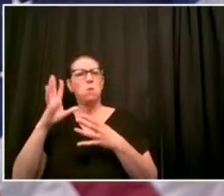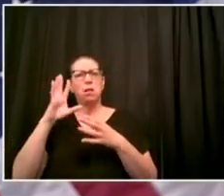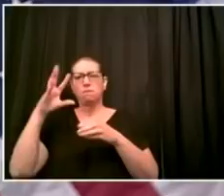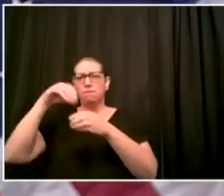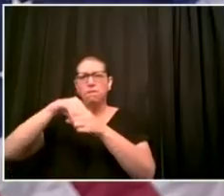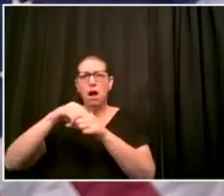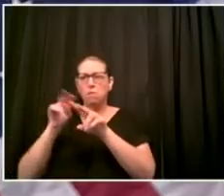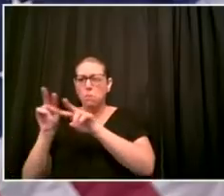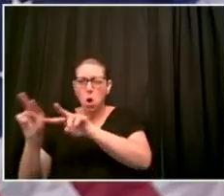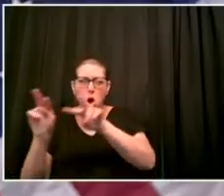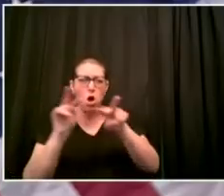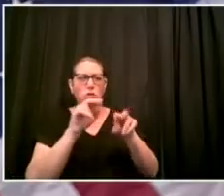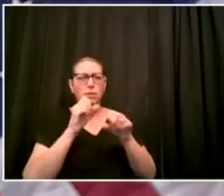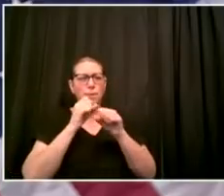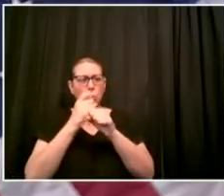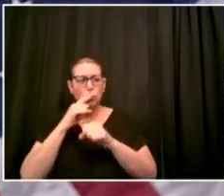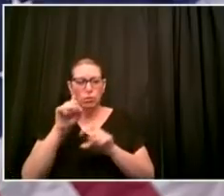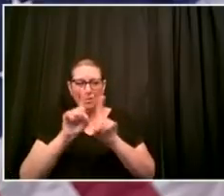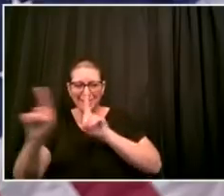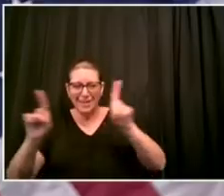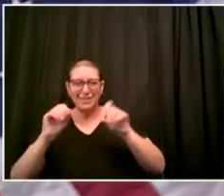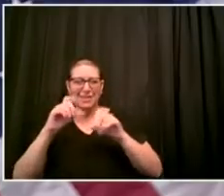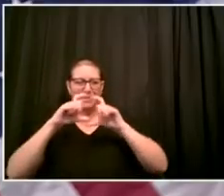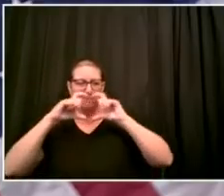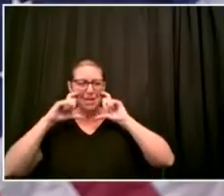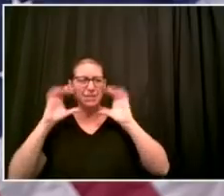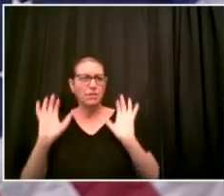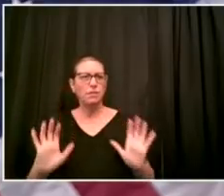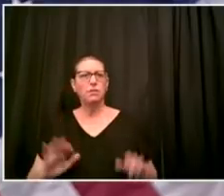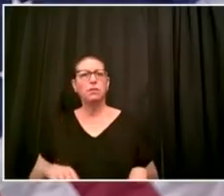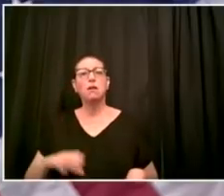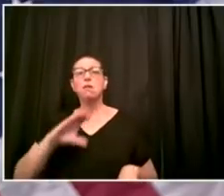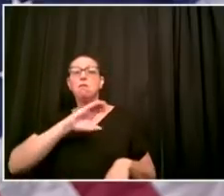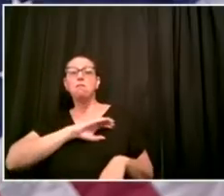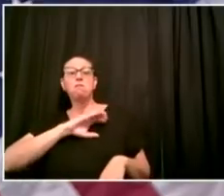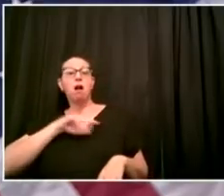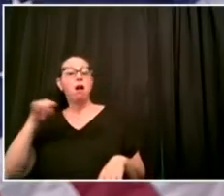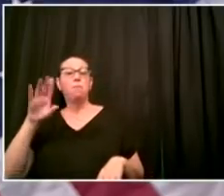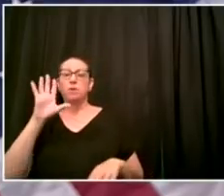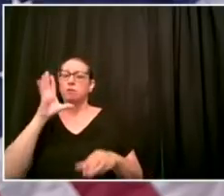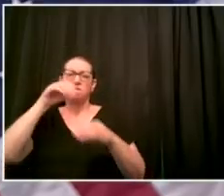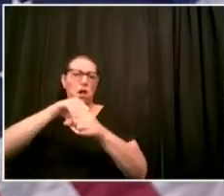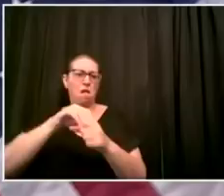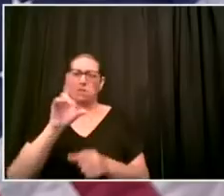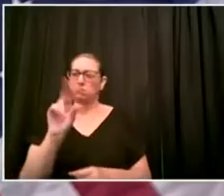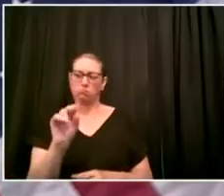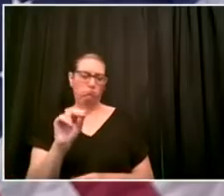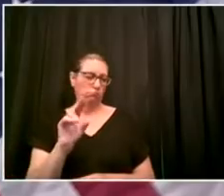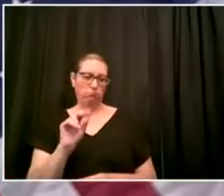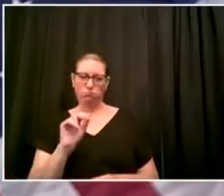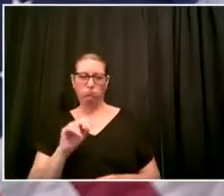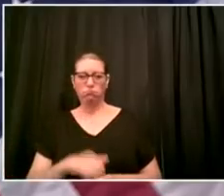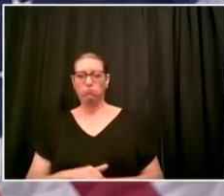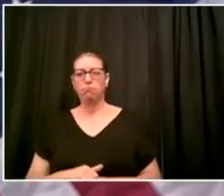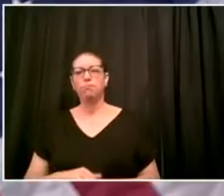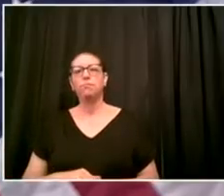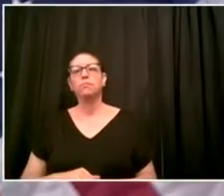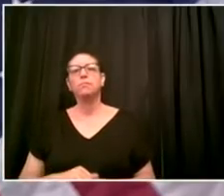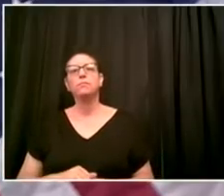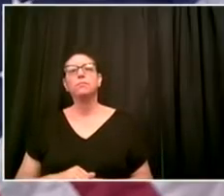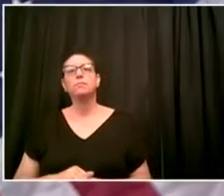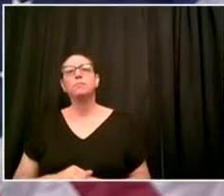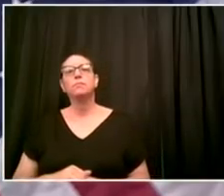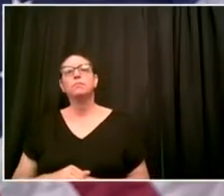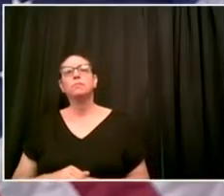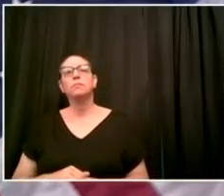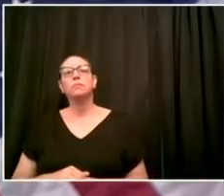see NYPD involved in enforcement on social distancing or face coverings. Bridget from WNYC is